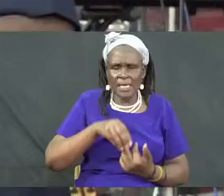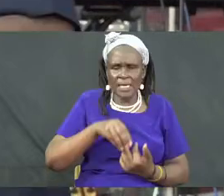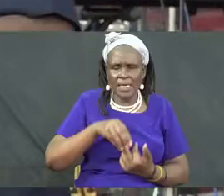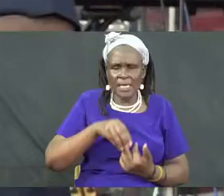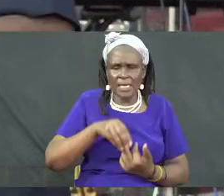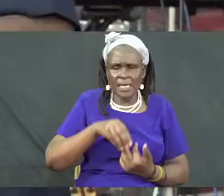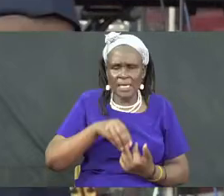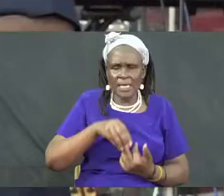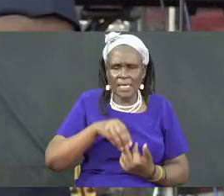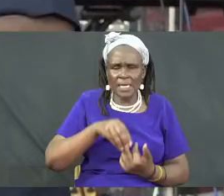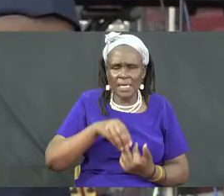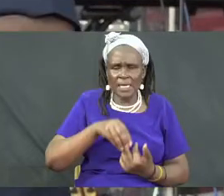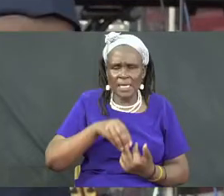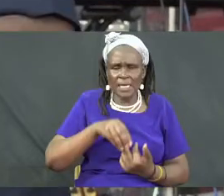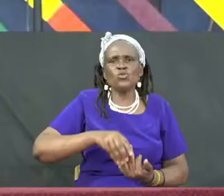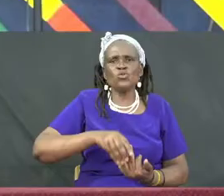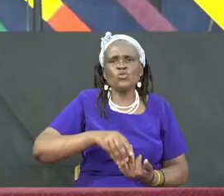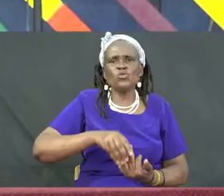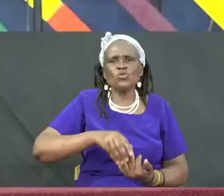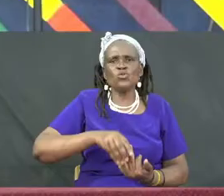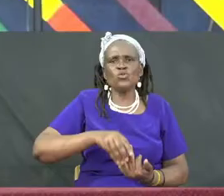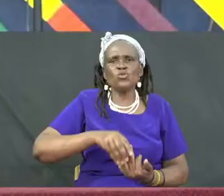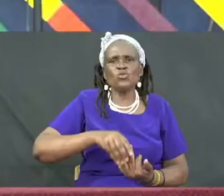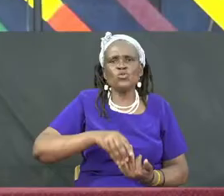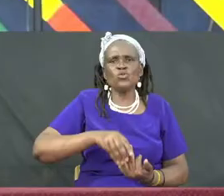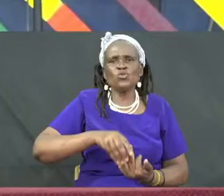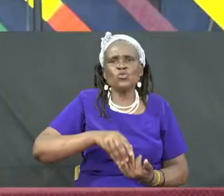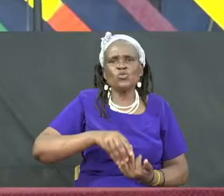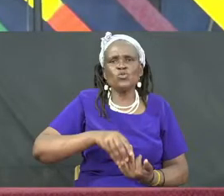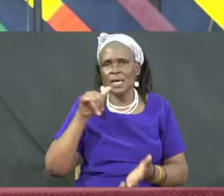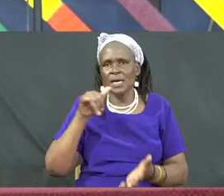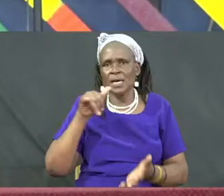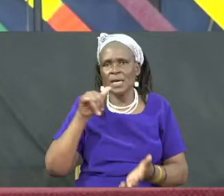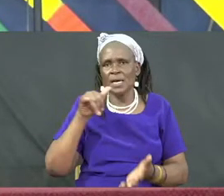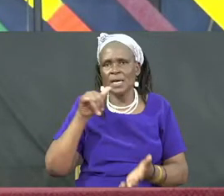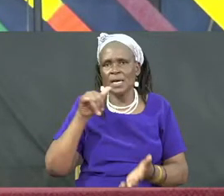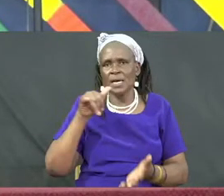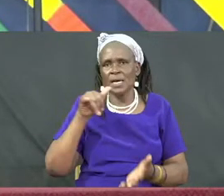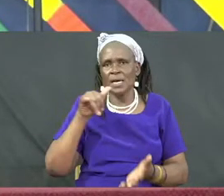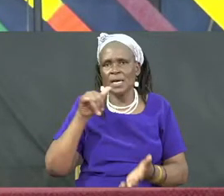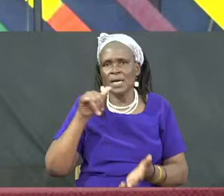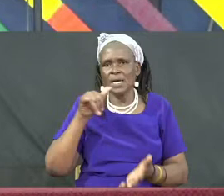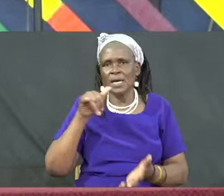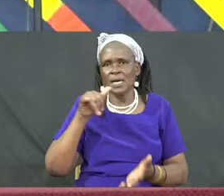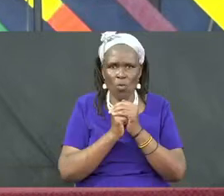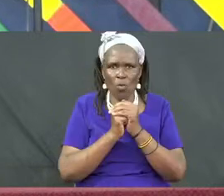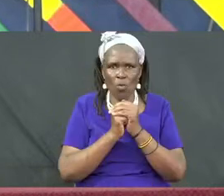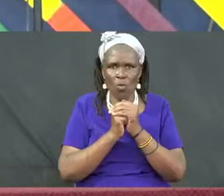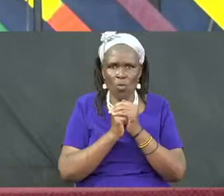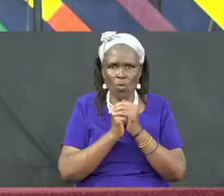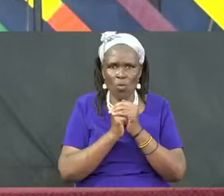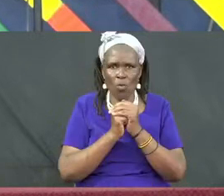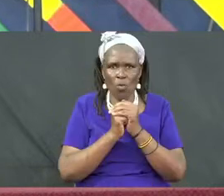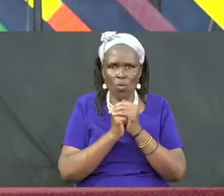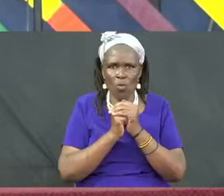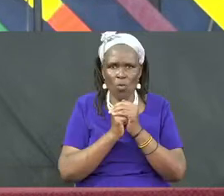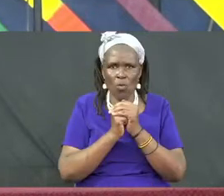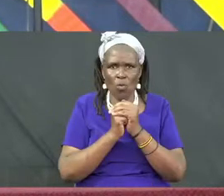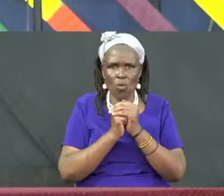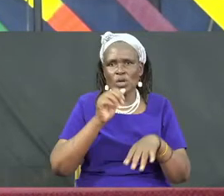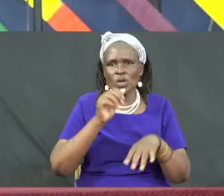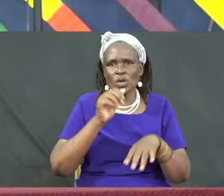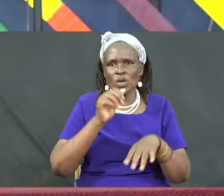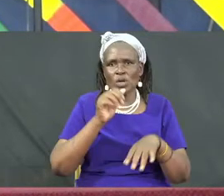unique to Pergamum. Pergamum was known for the worship of a god called